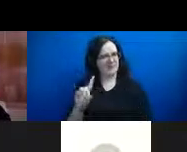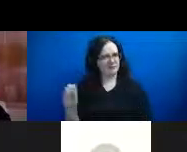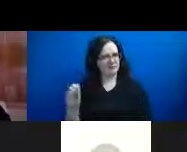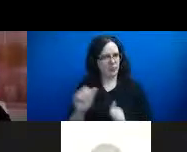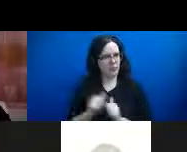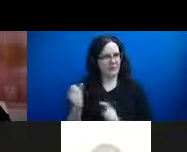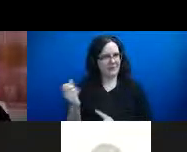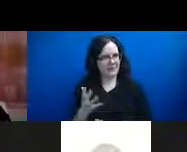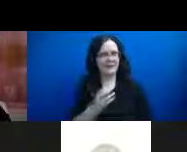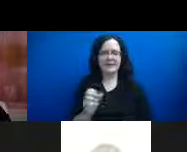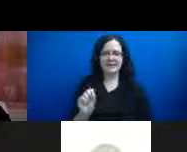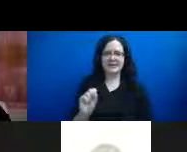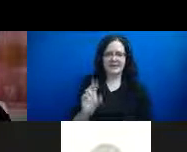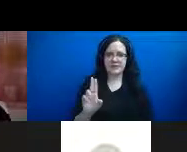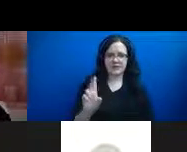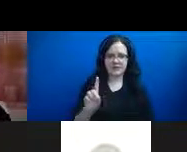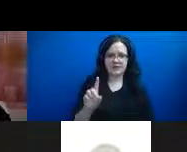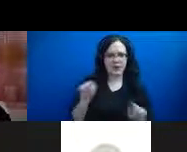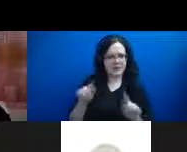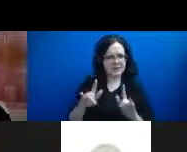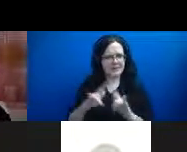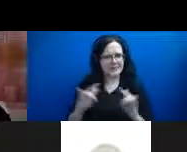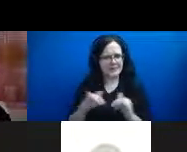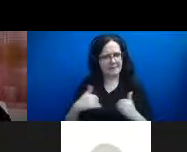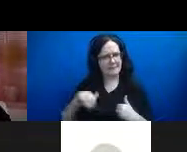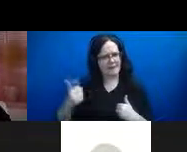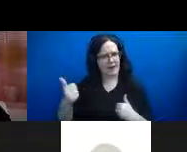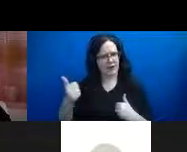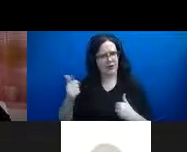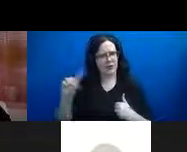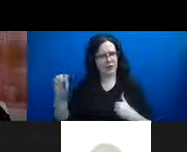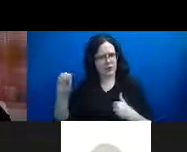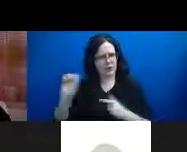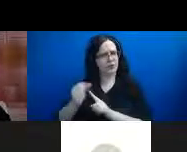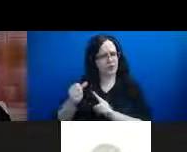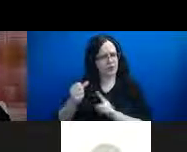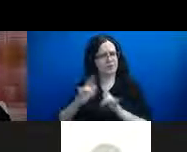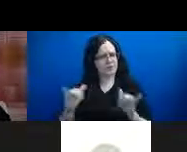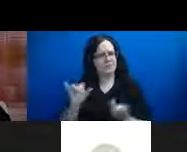substance use disorder, and we're seeing people have these